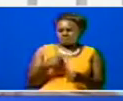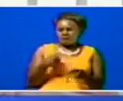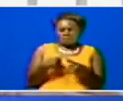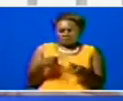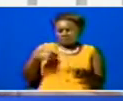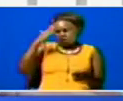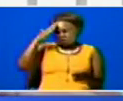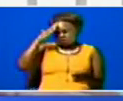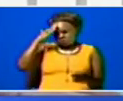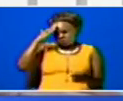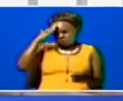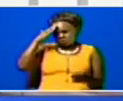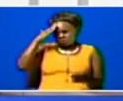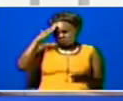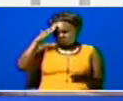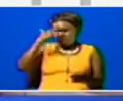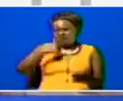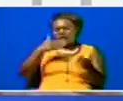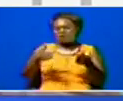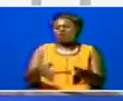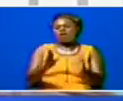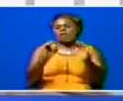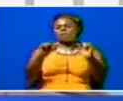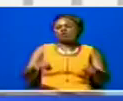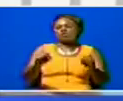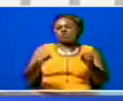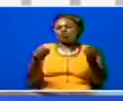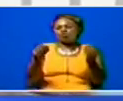I am sure there's a way out that we are going